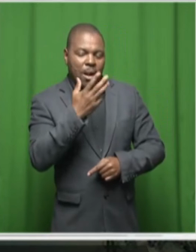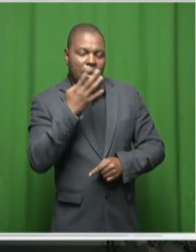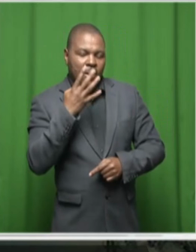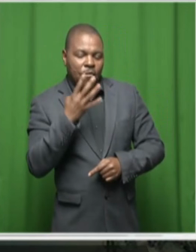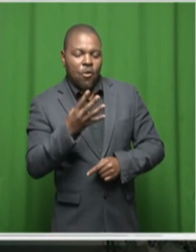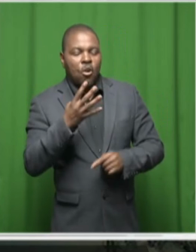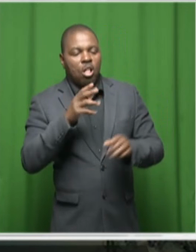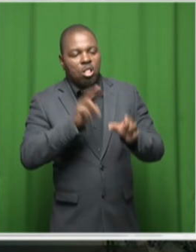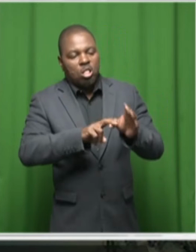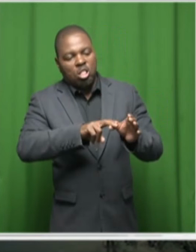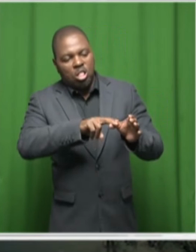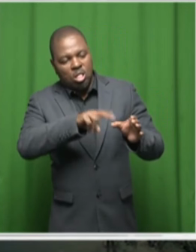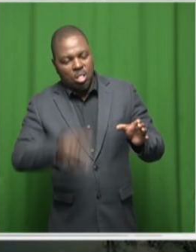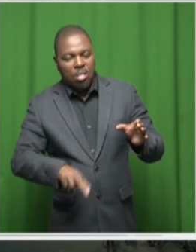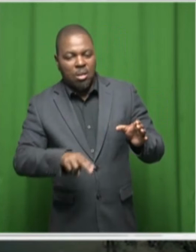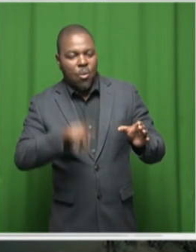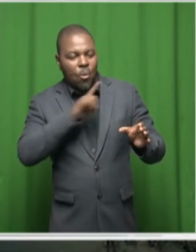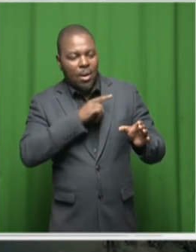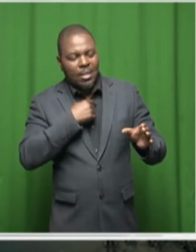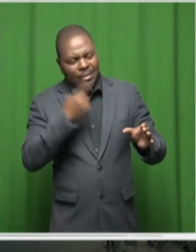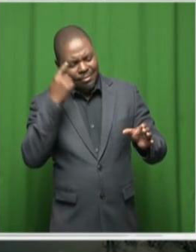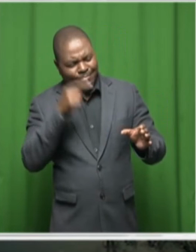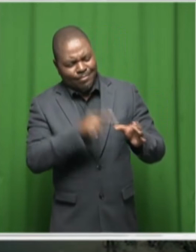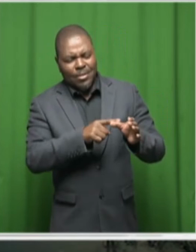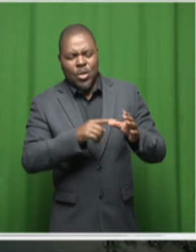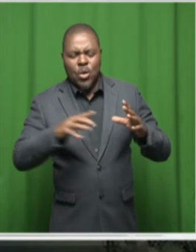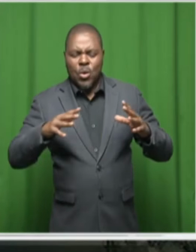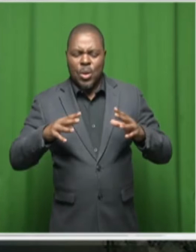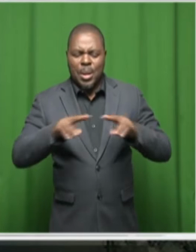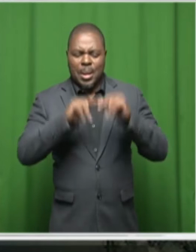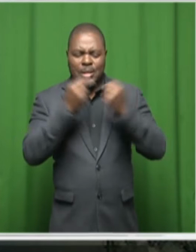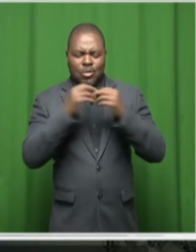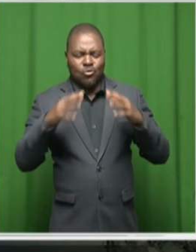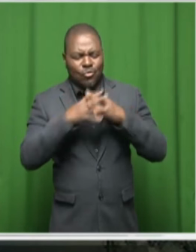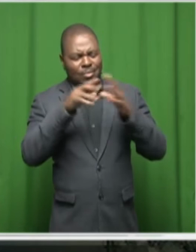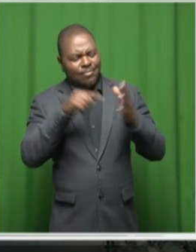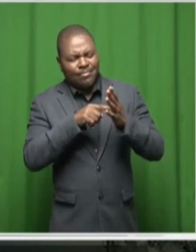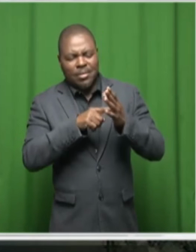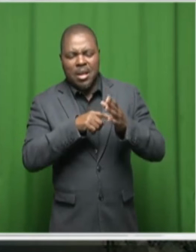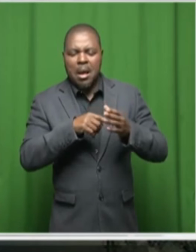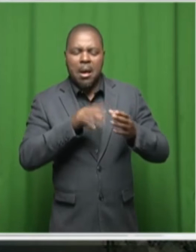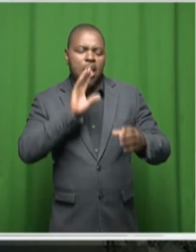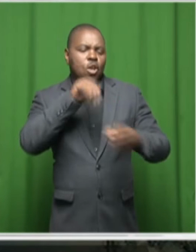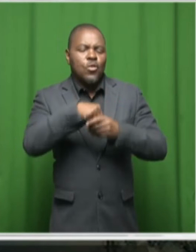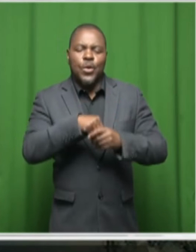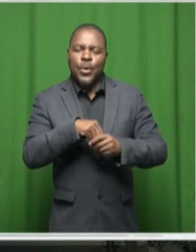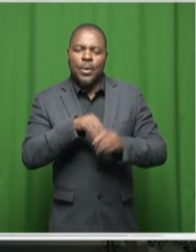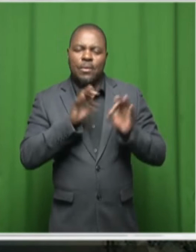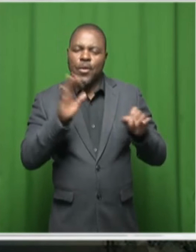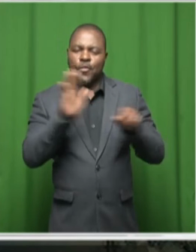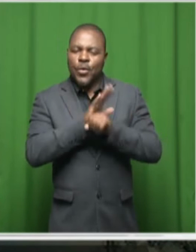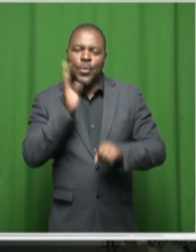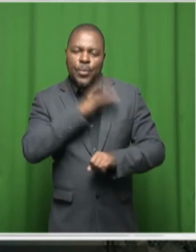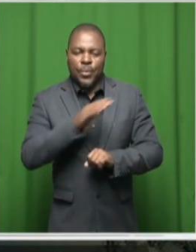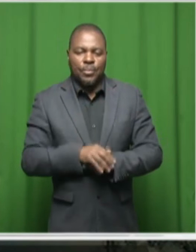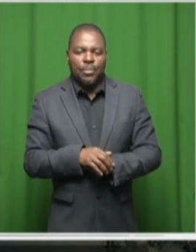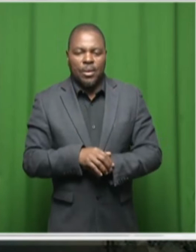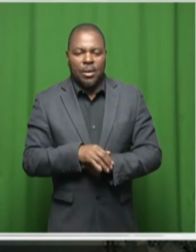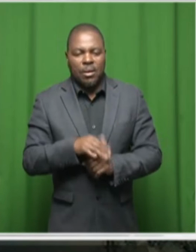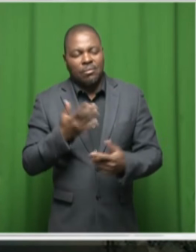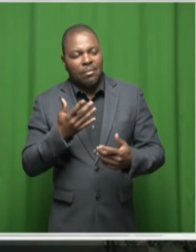the process was not inclusive. So, seeing what's happening right now, again, a lot of toing and